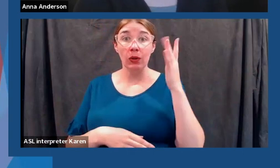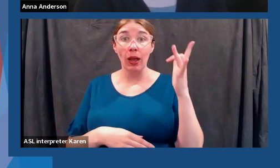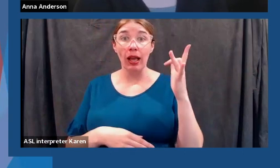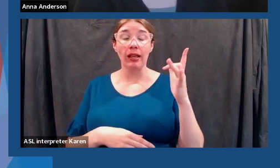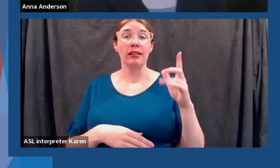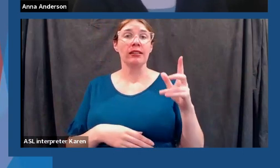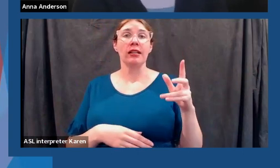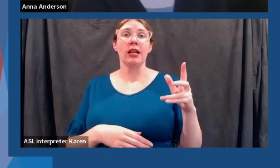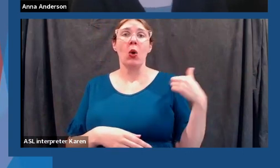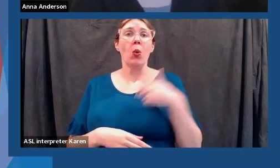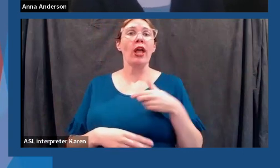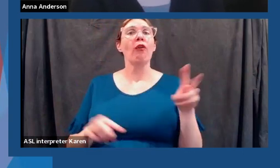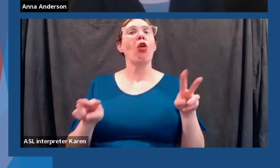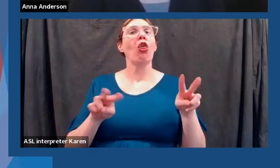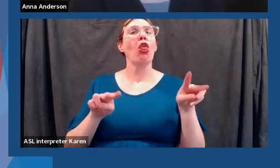judge.